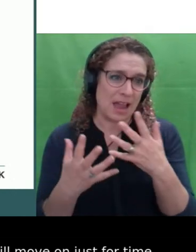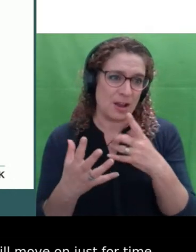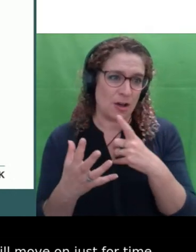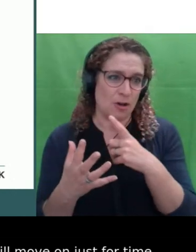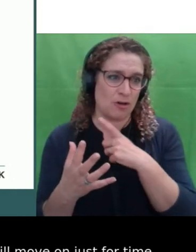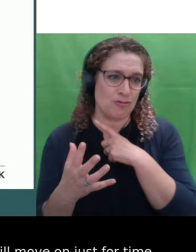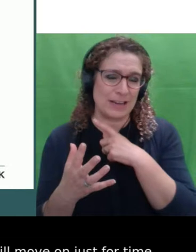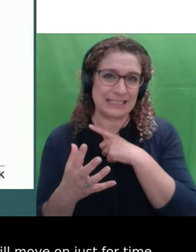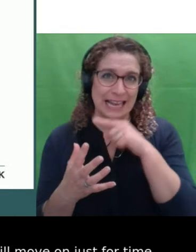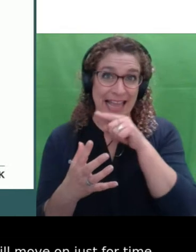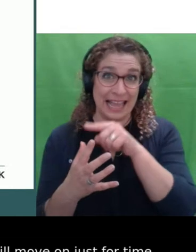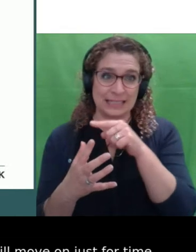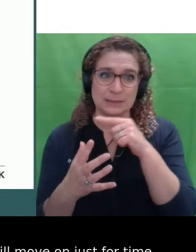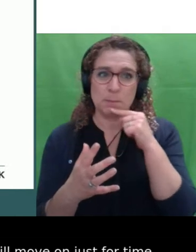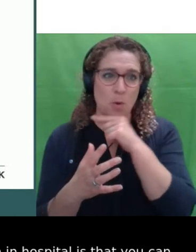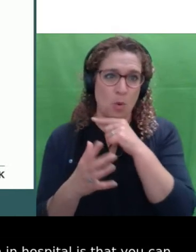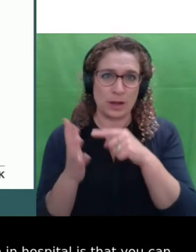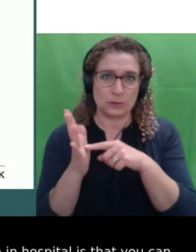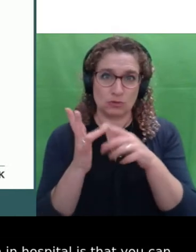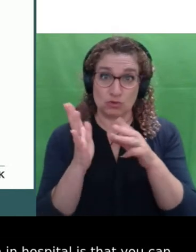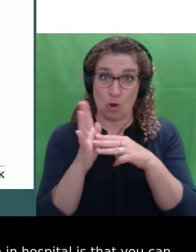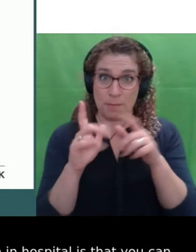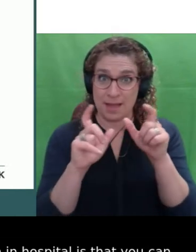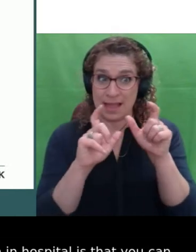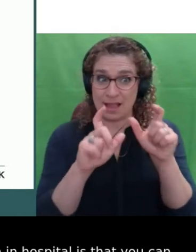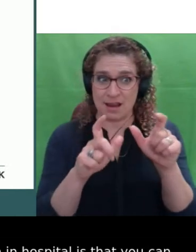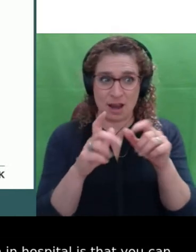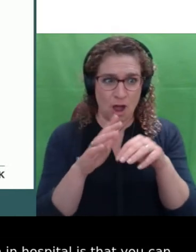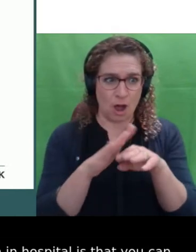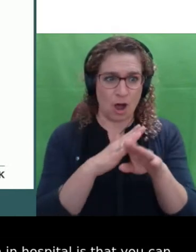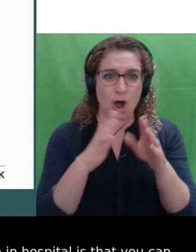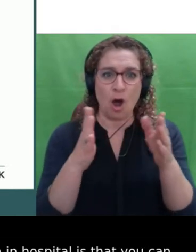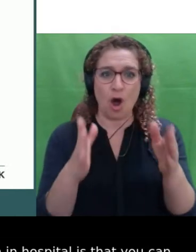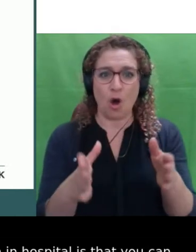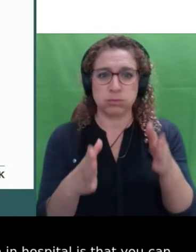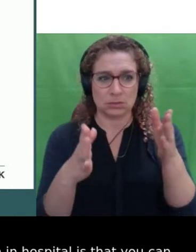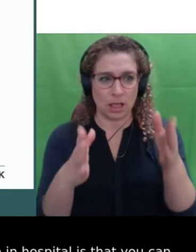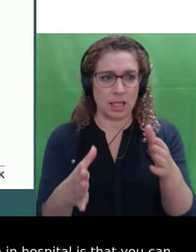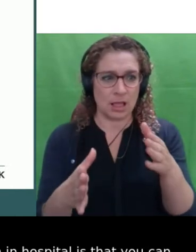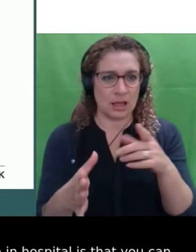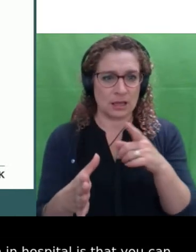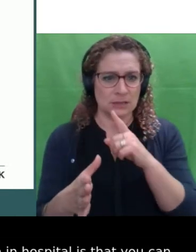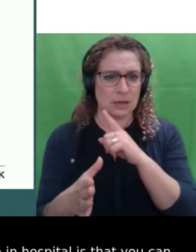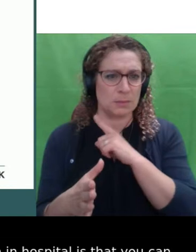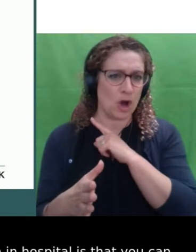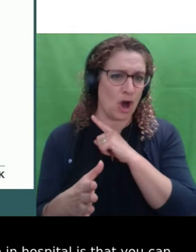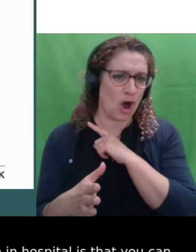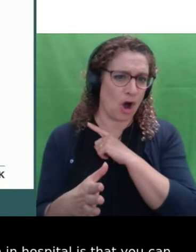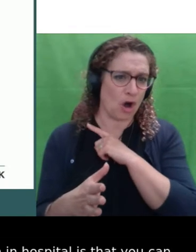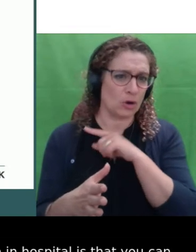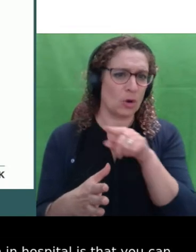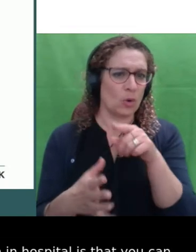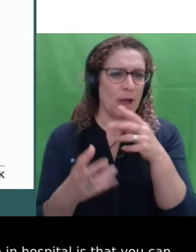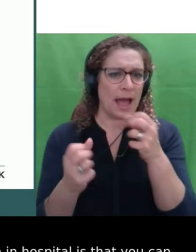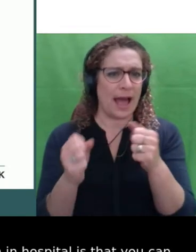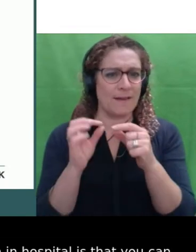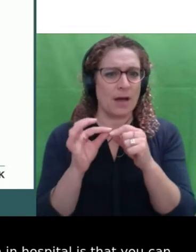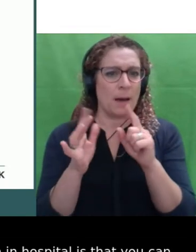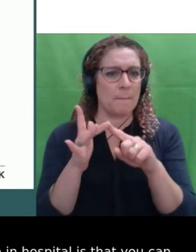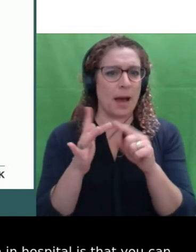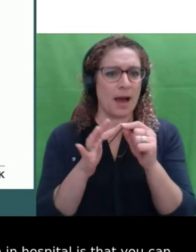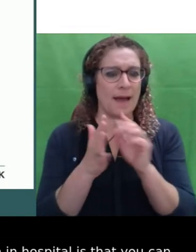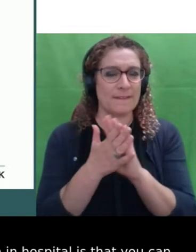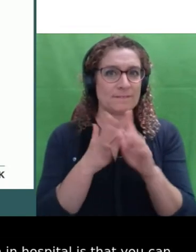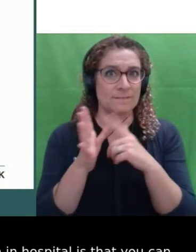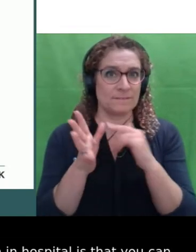biophasic action so secondary reaction once your adrenaline wears off it's really important that he and after the gentleman you're